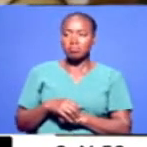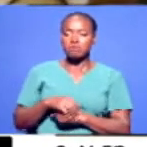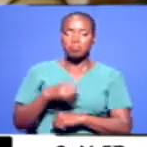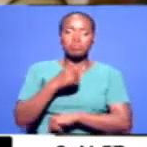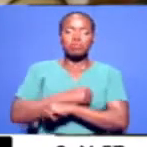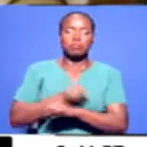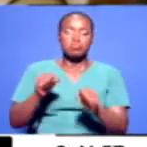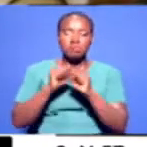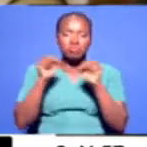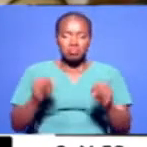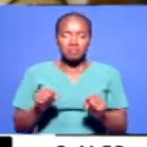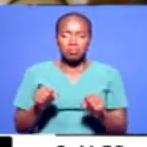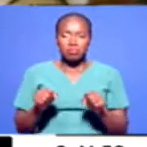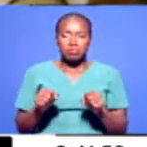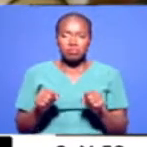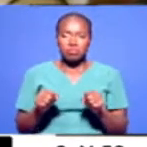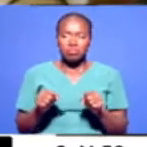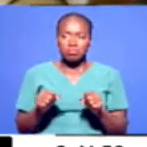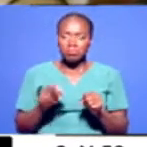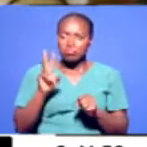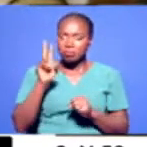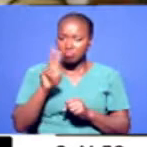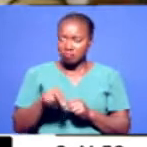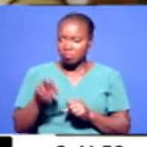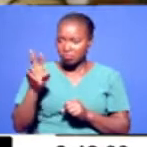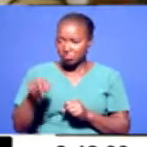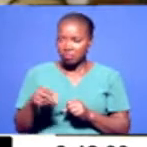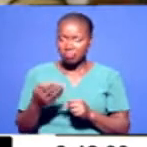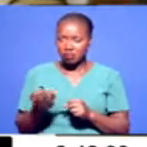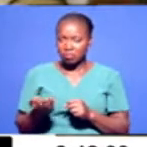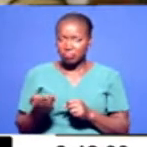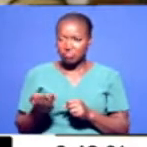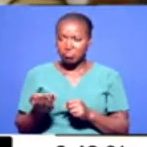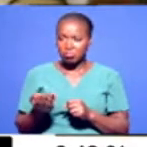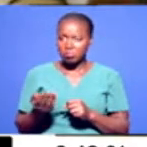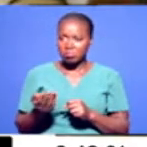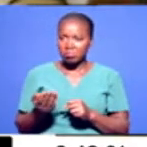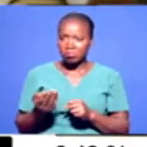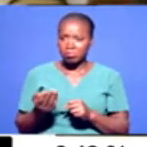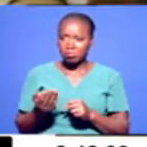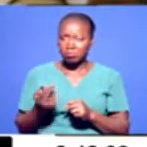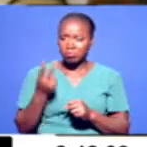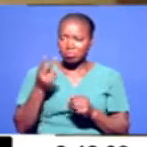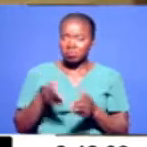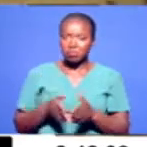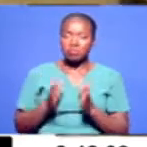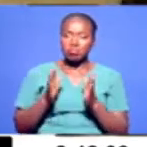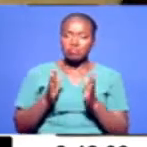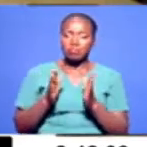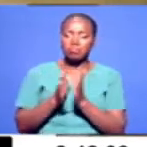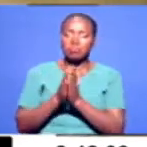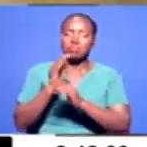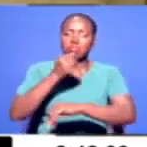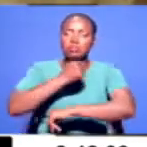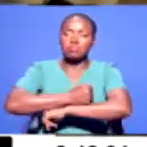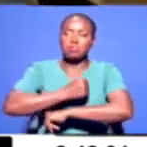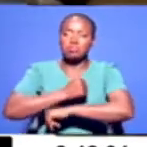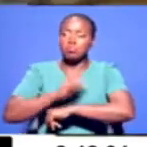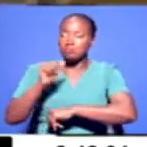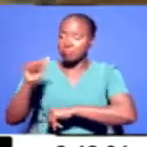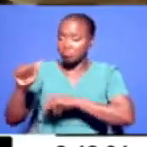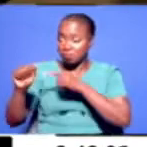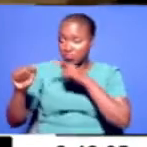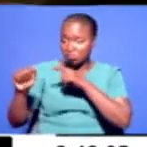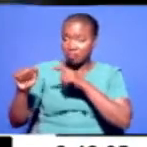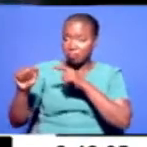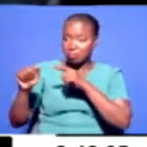rather discriminatory, was that they had two streams in a particular school. A stream was for